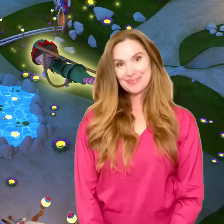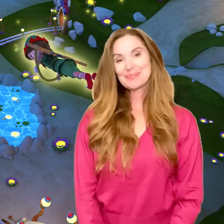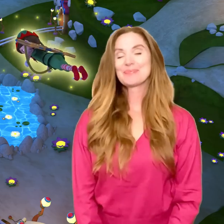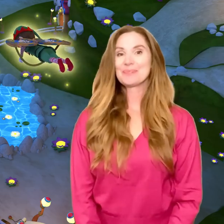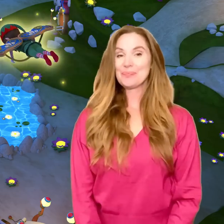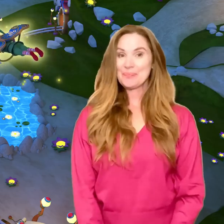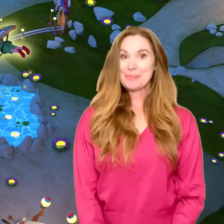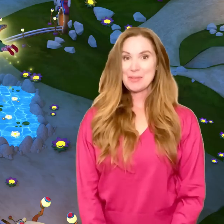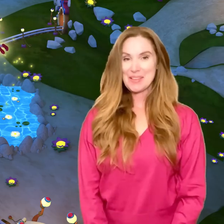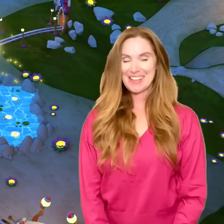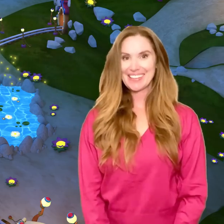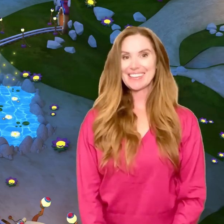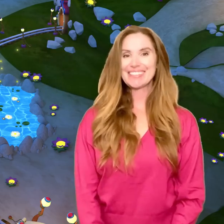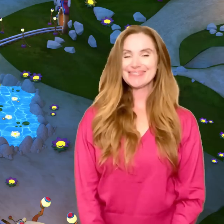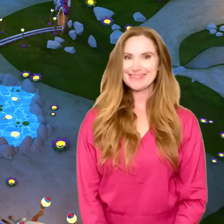foreign